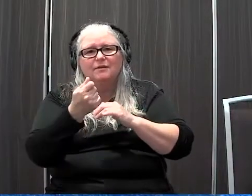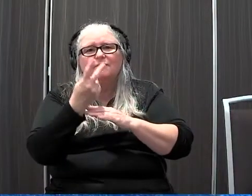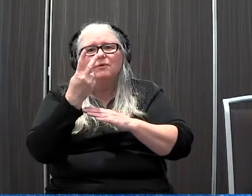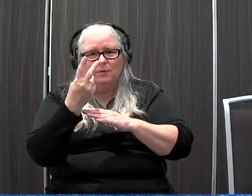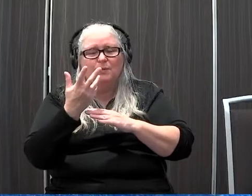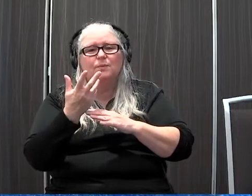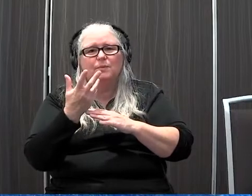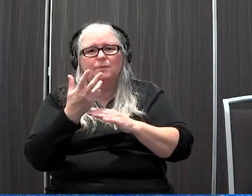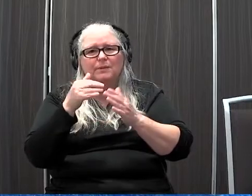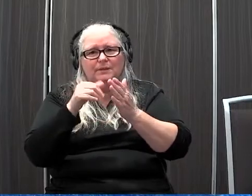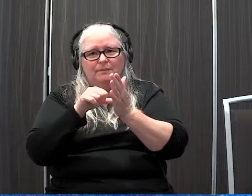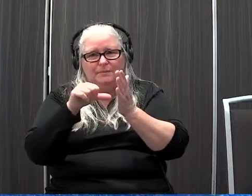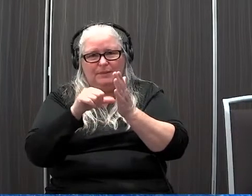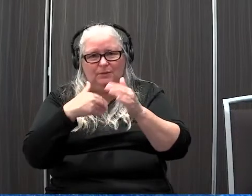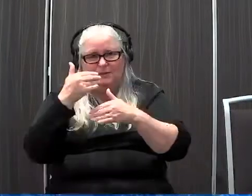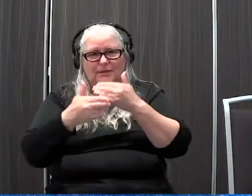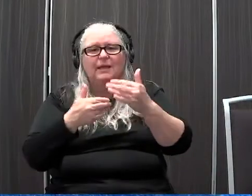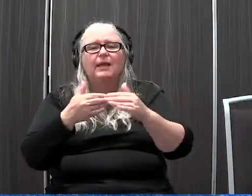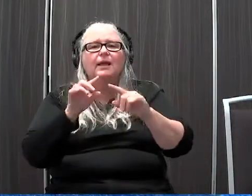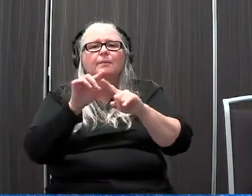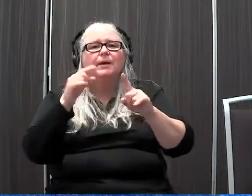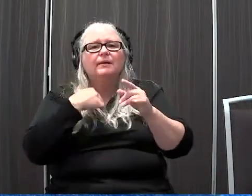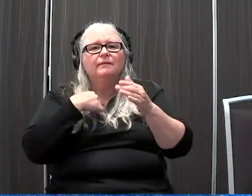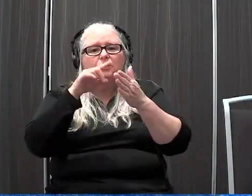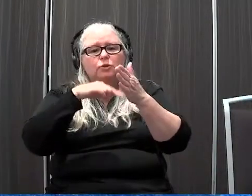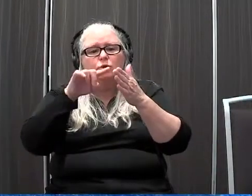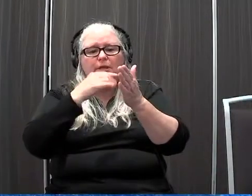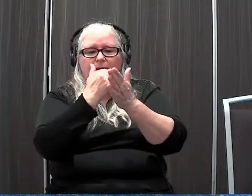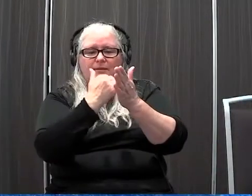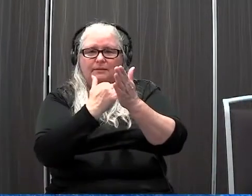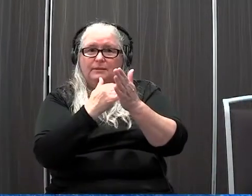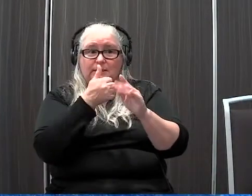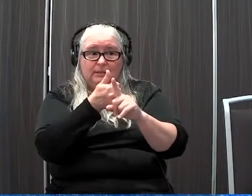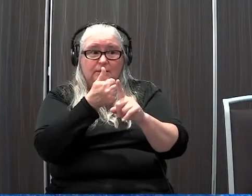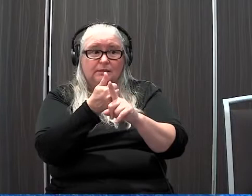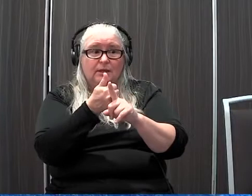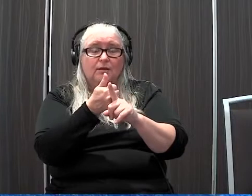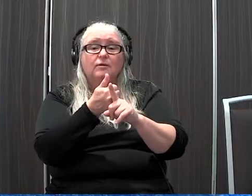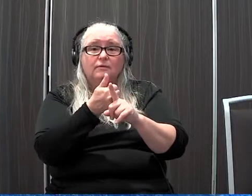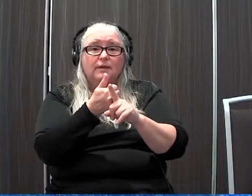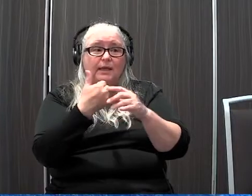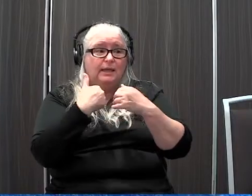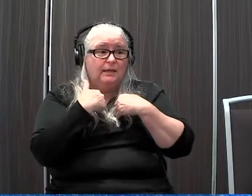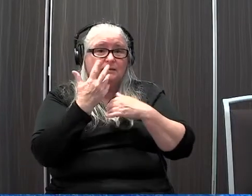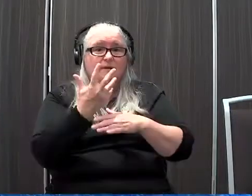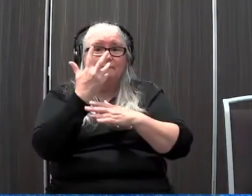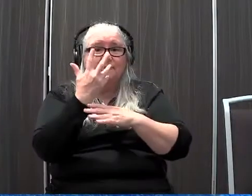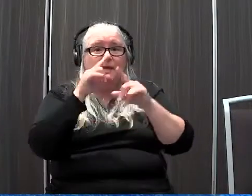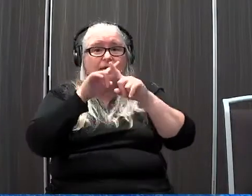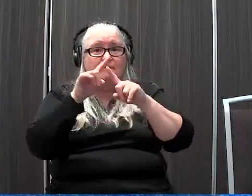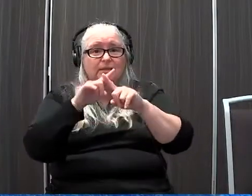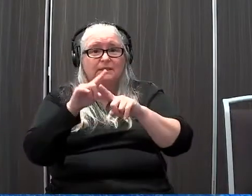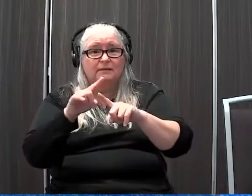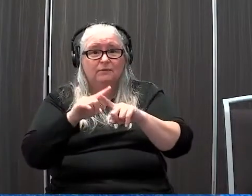slides. And then the actual physical checklist itself is made up of 5 different categories or